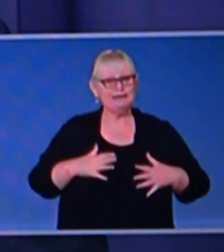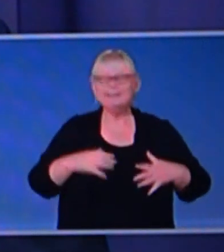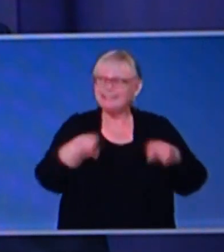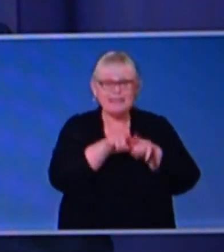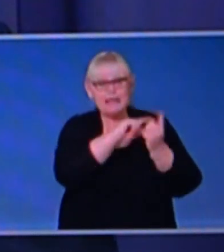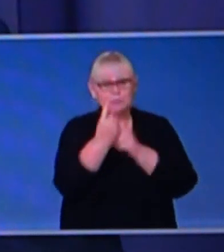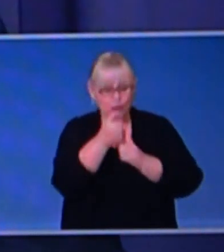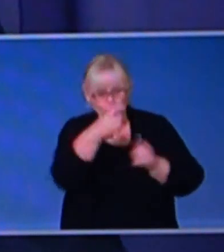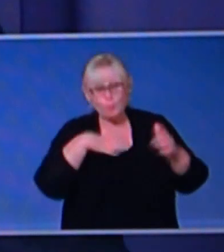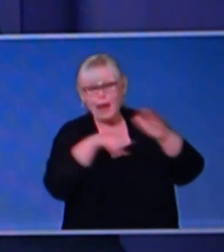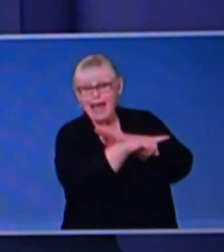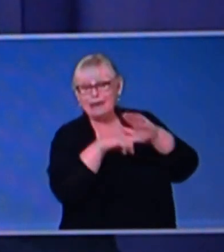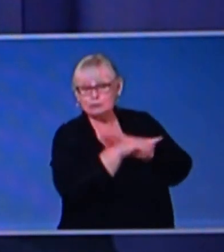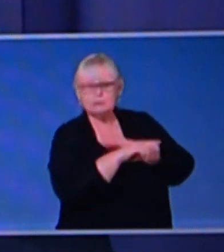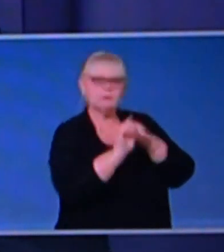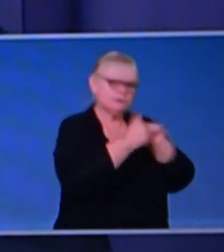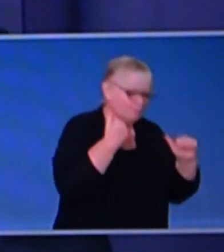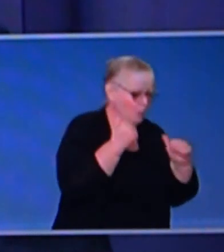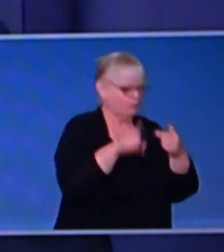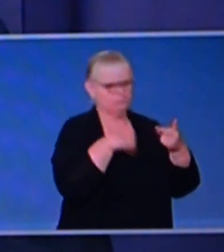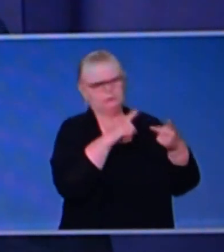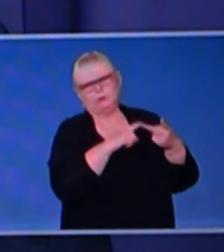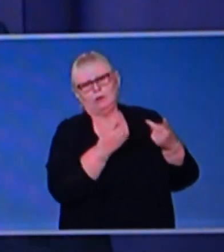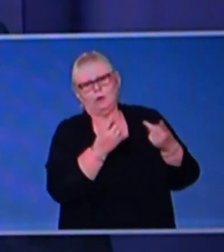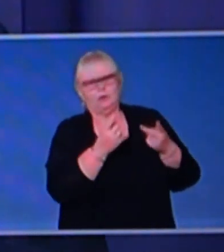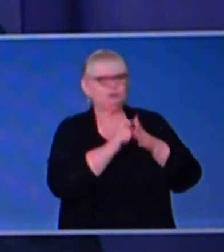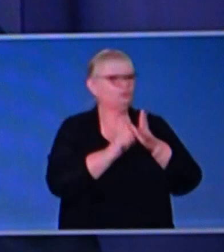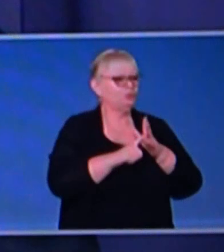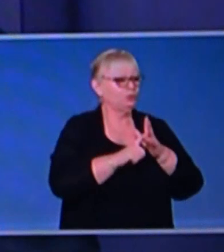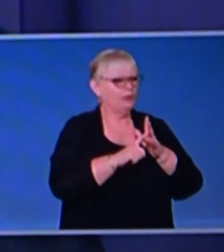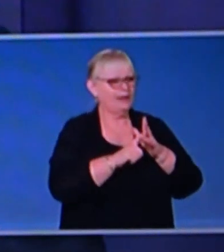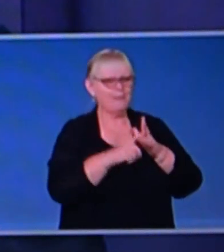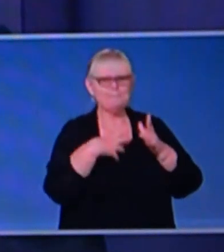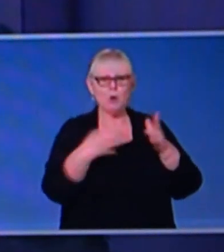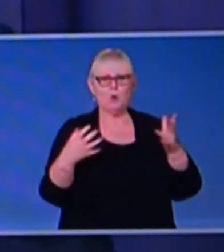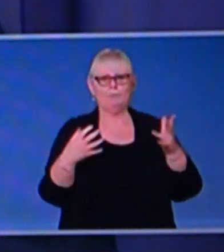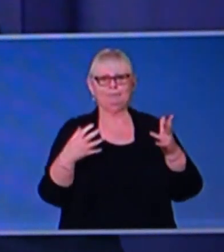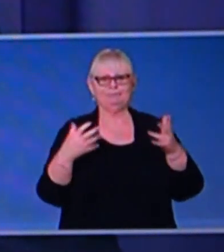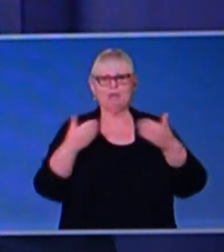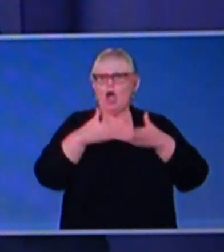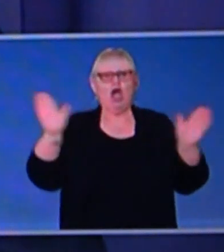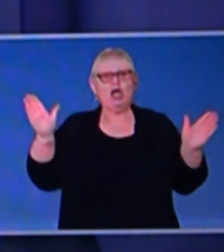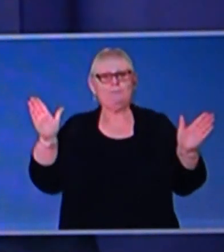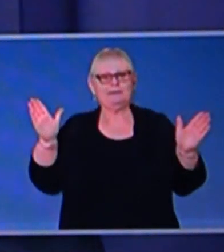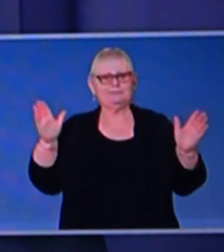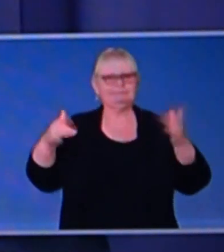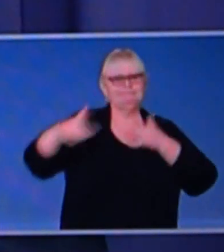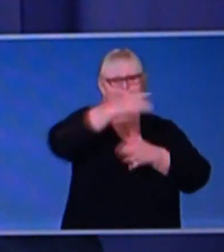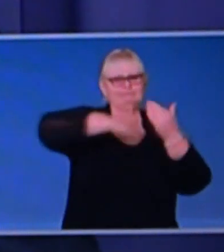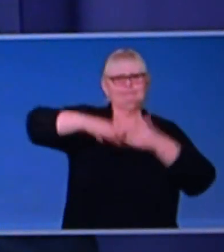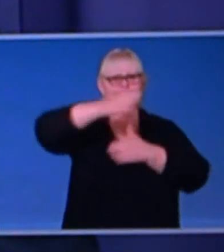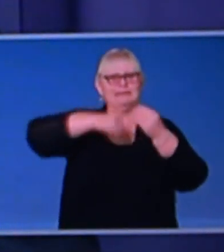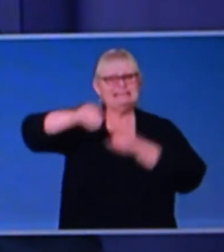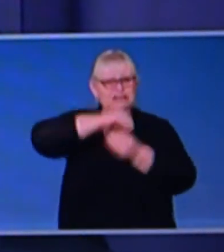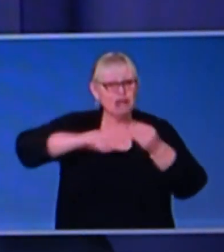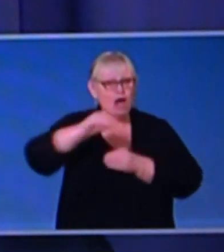want to return to community sport. If you want to return to a more liberated economy and society,